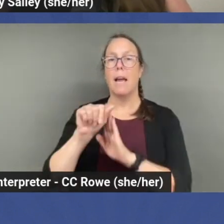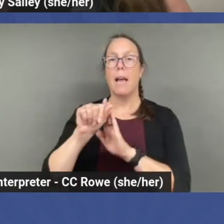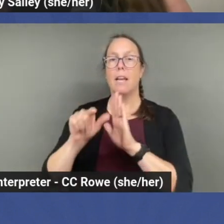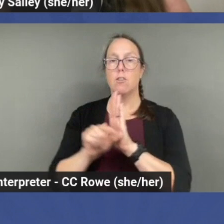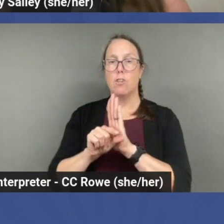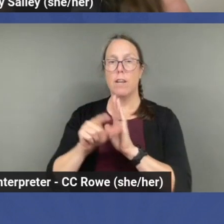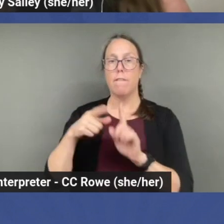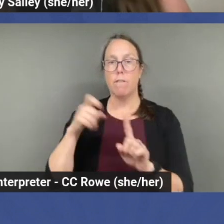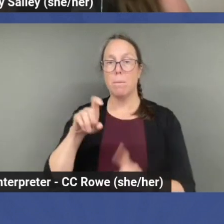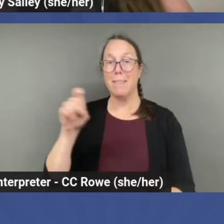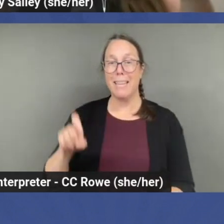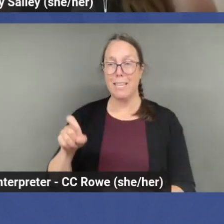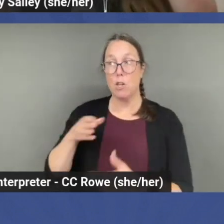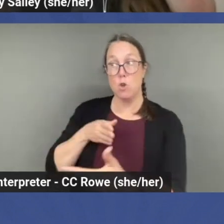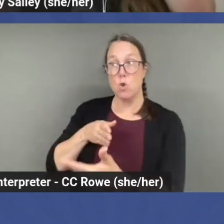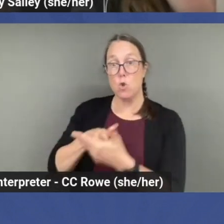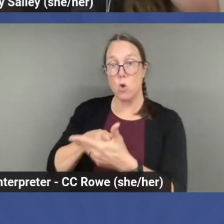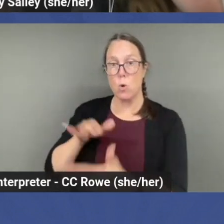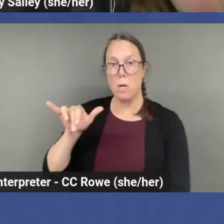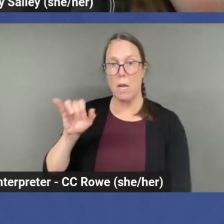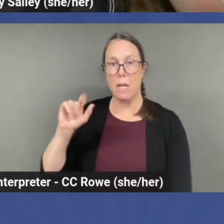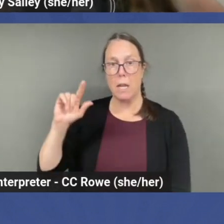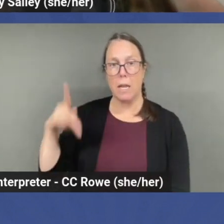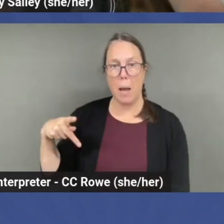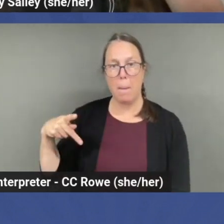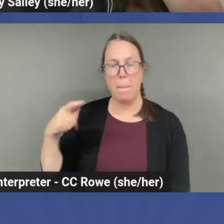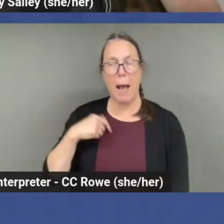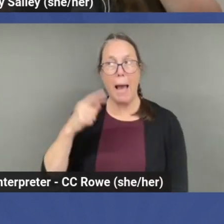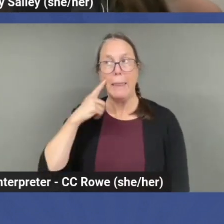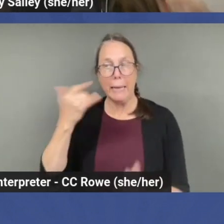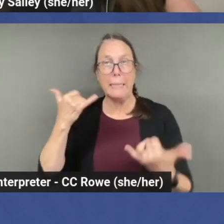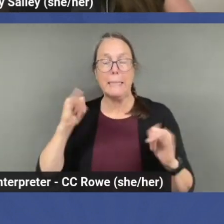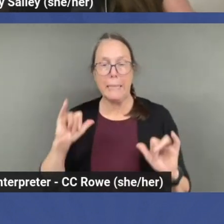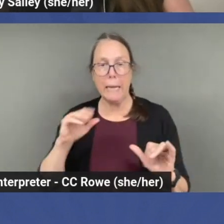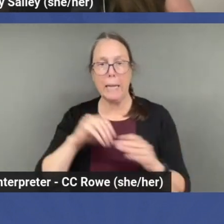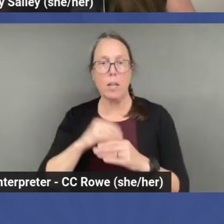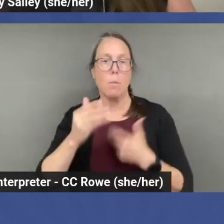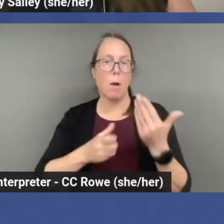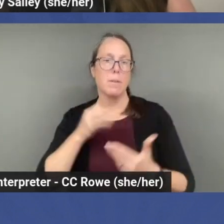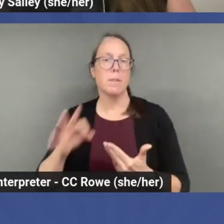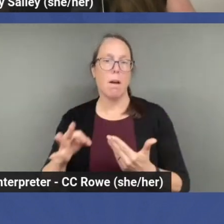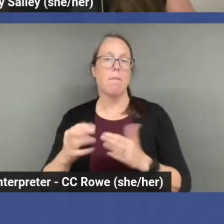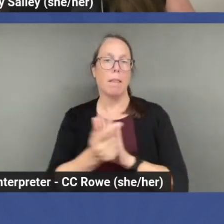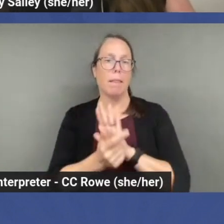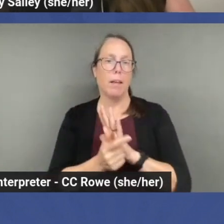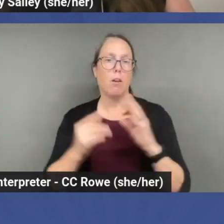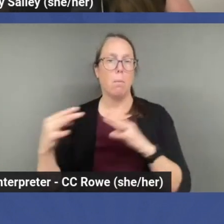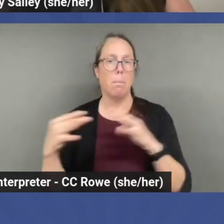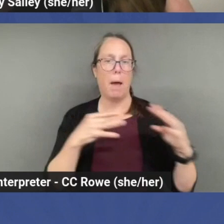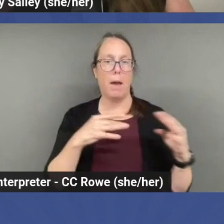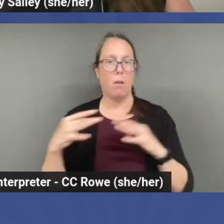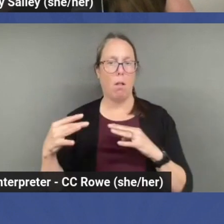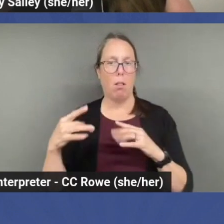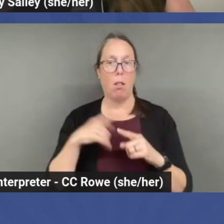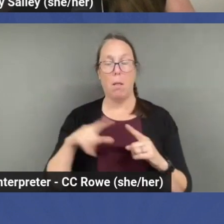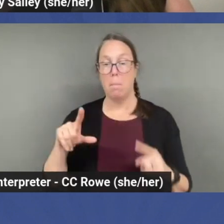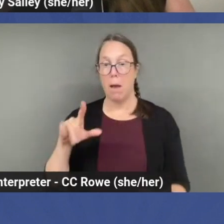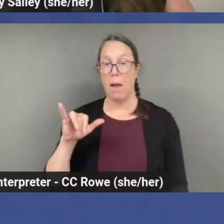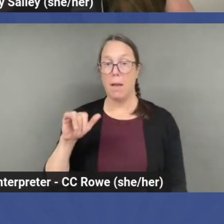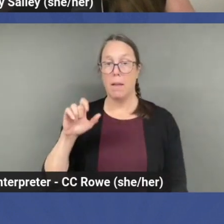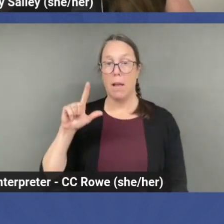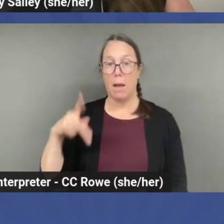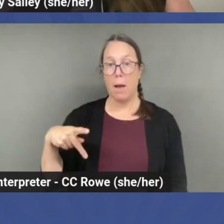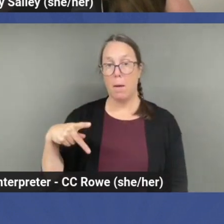it. And they actually are, I think, still in the legal process. And they responded to that